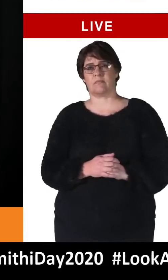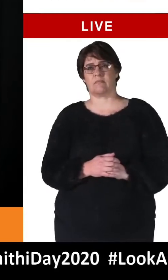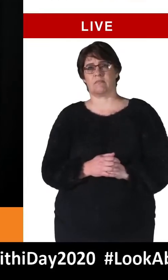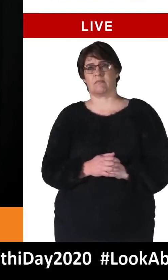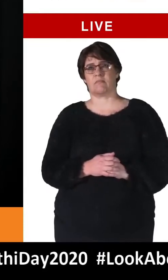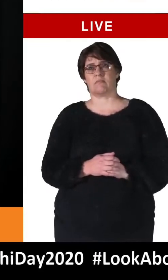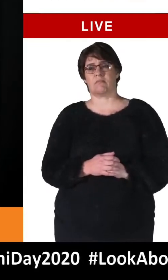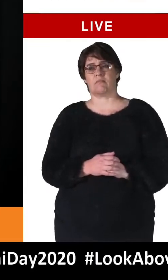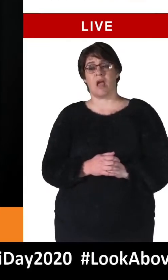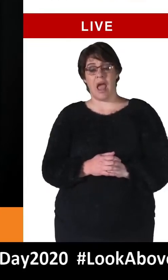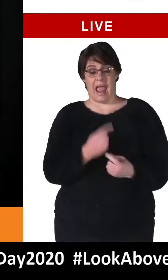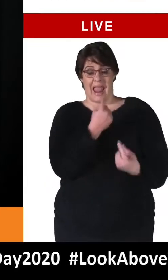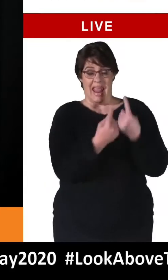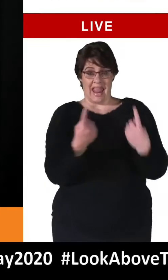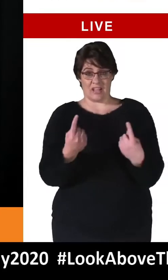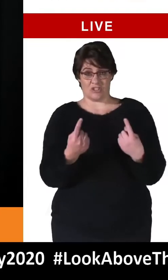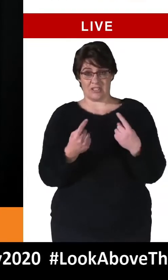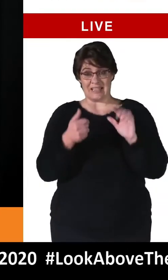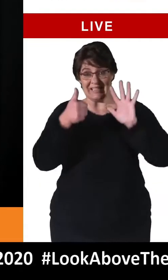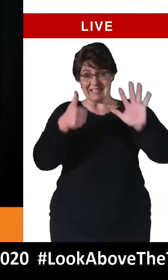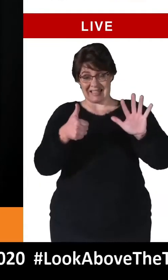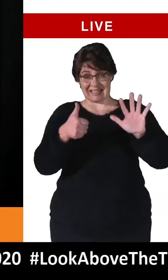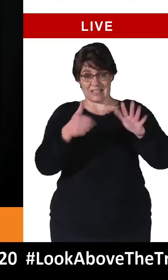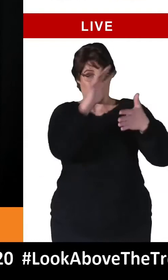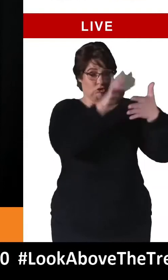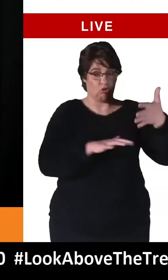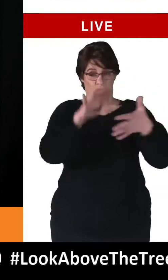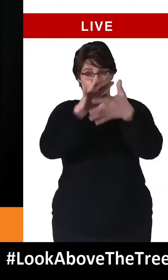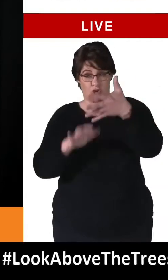More specifically, for each of the 6 COVID-19 scenarios, we